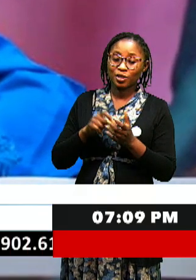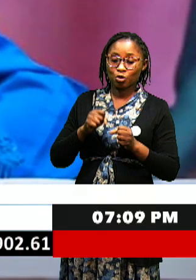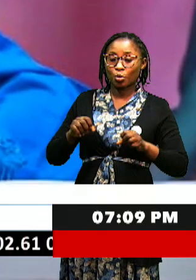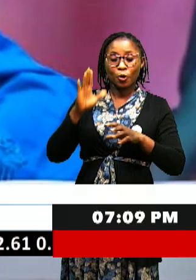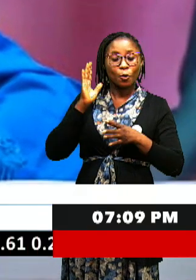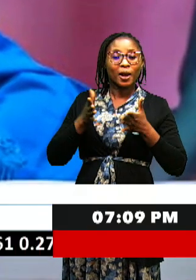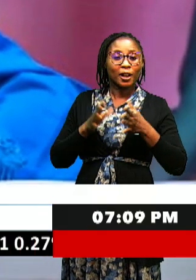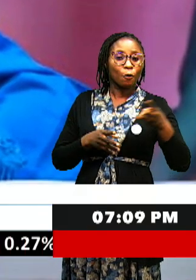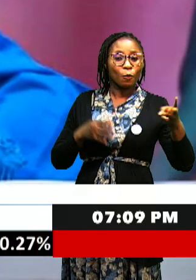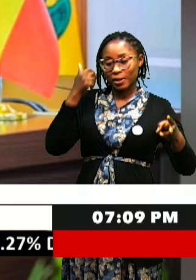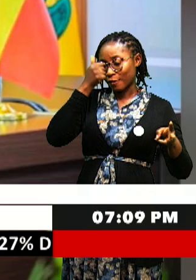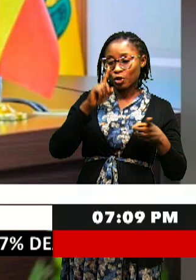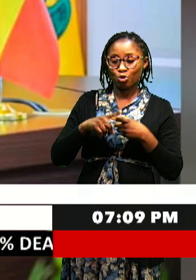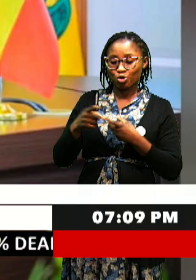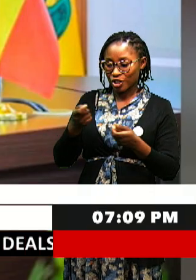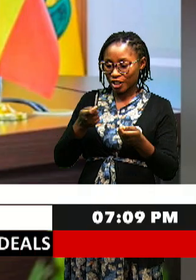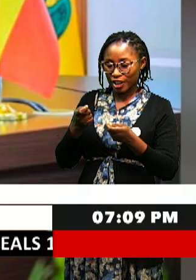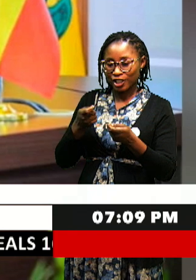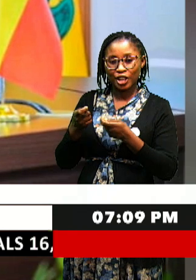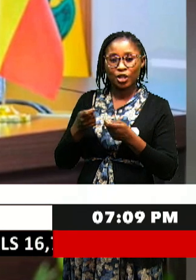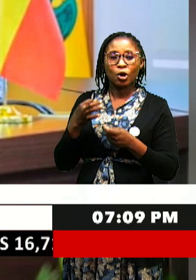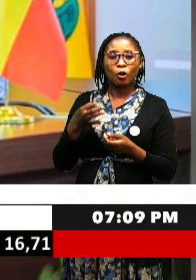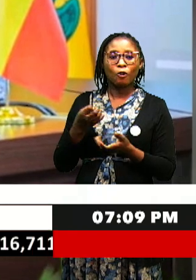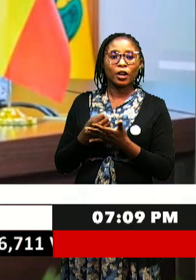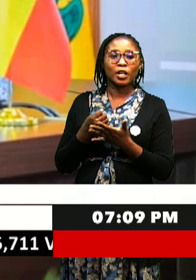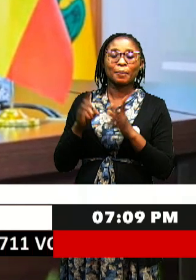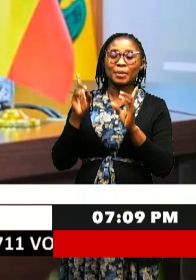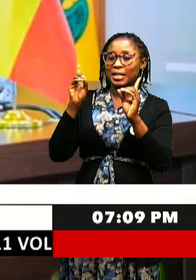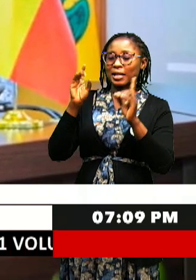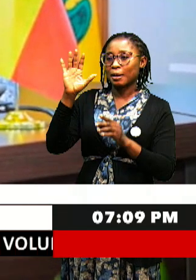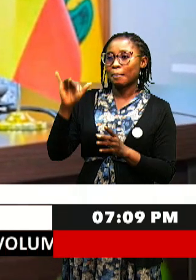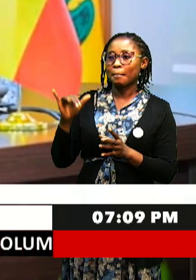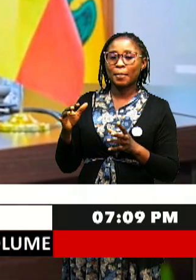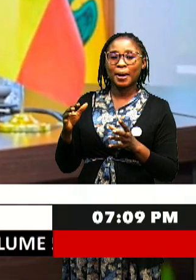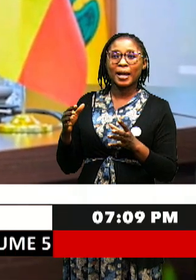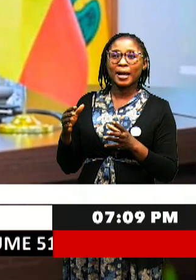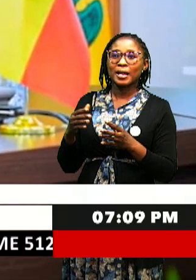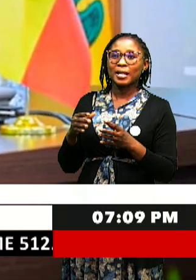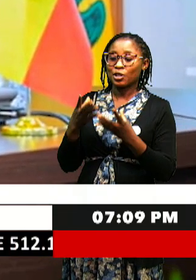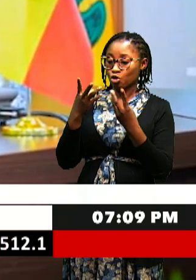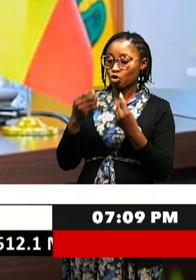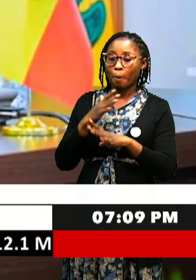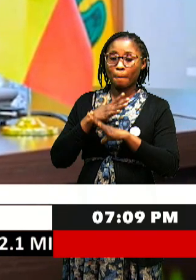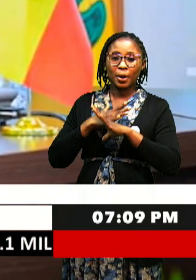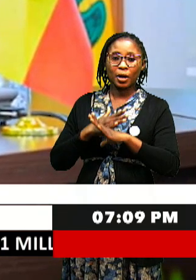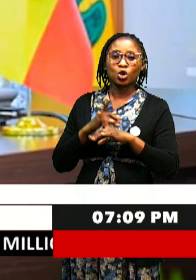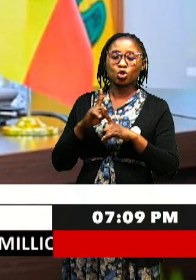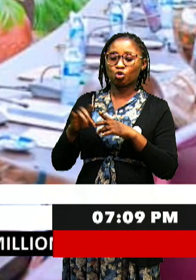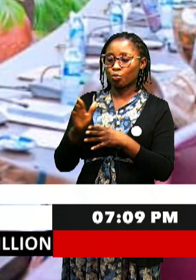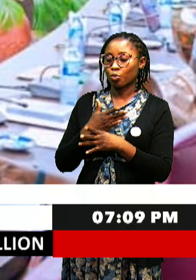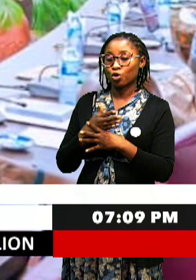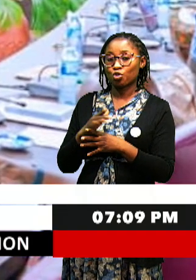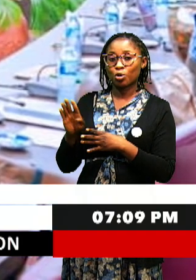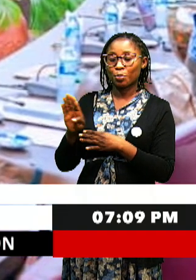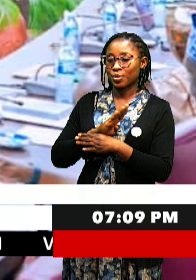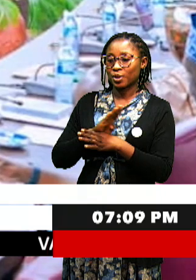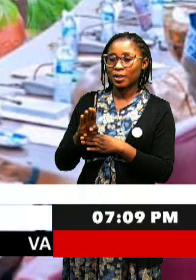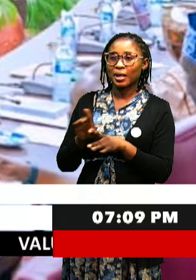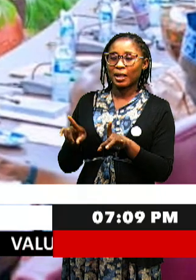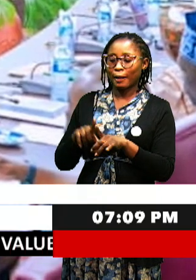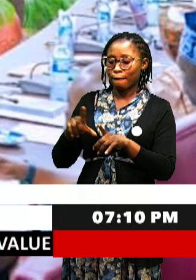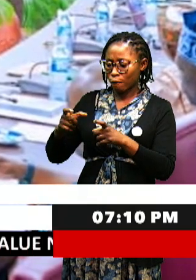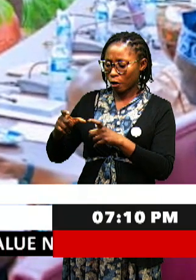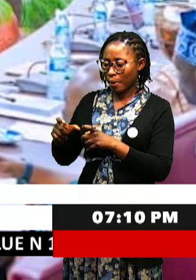African countries to take charge of their economic destiny by addressing barriers to intra-regional trade, such as fragmented